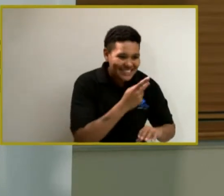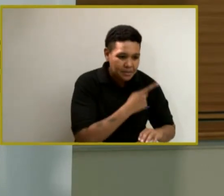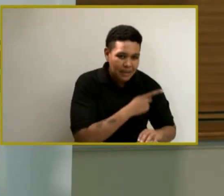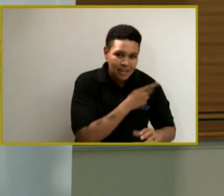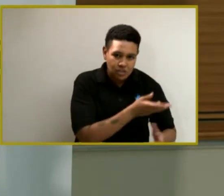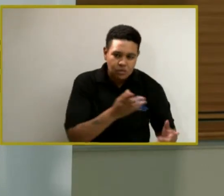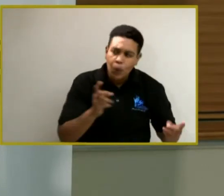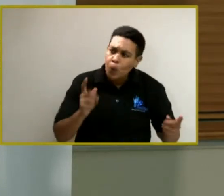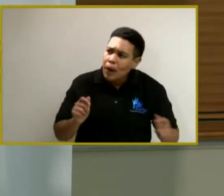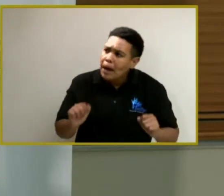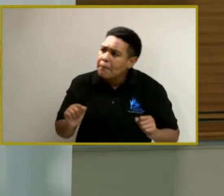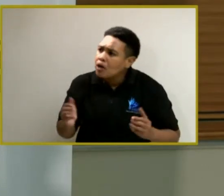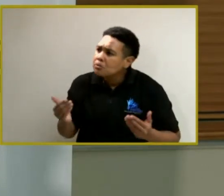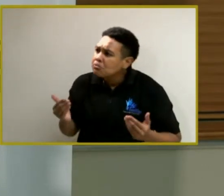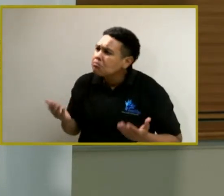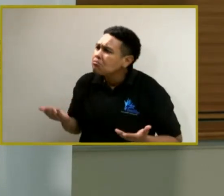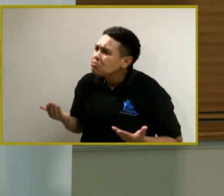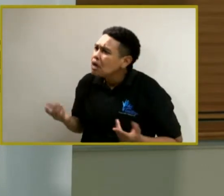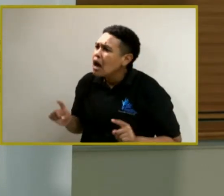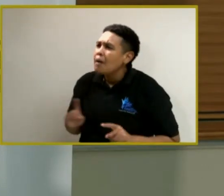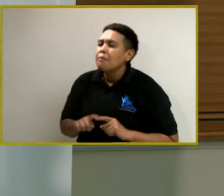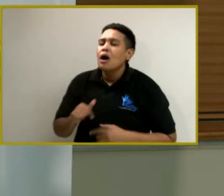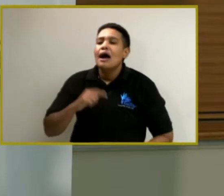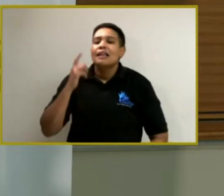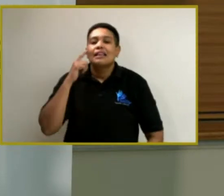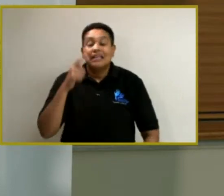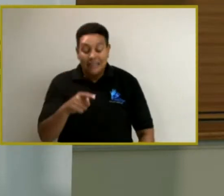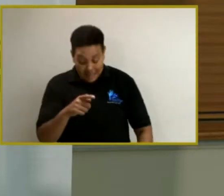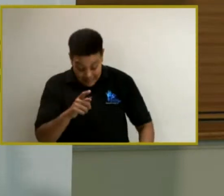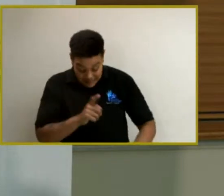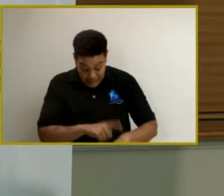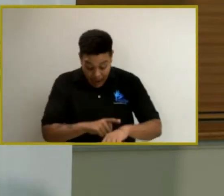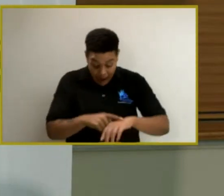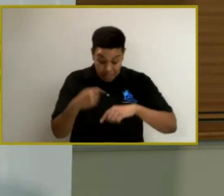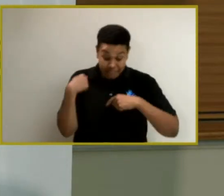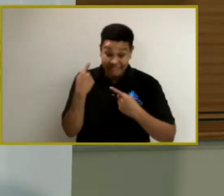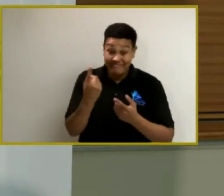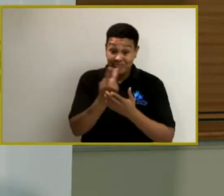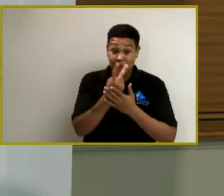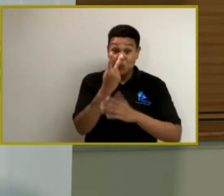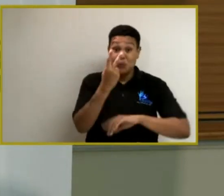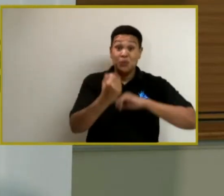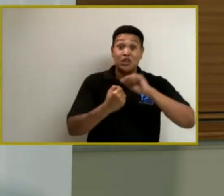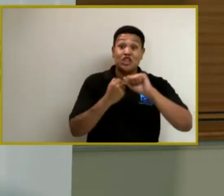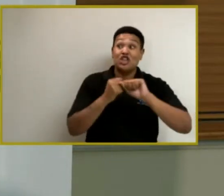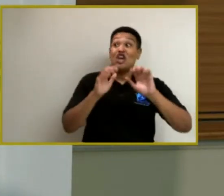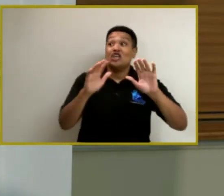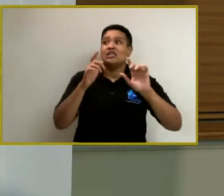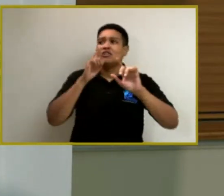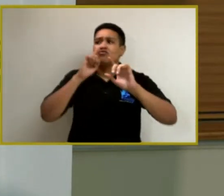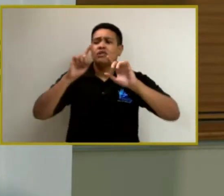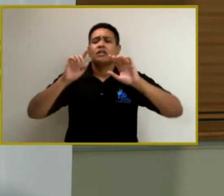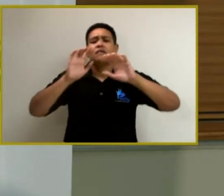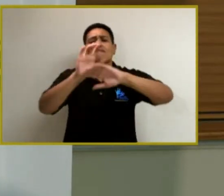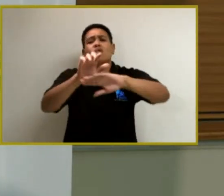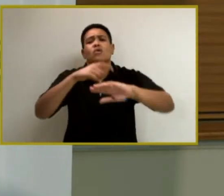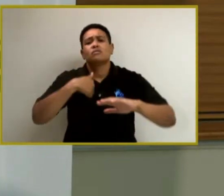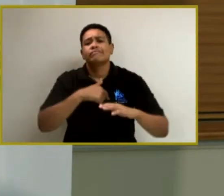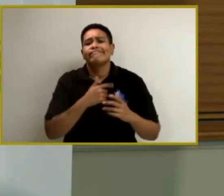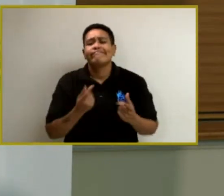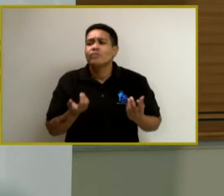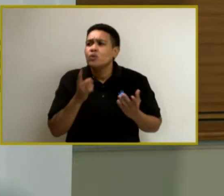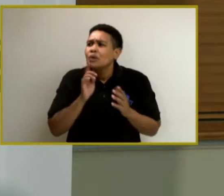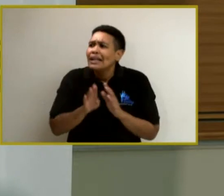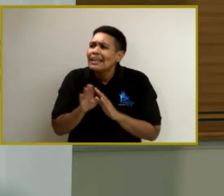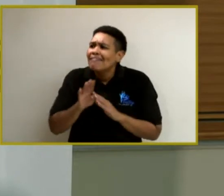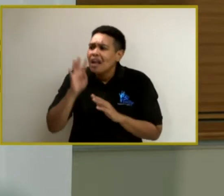patients as quick as possible. But I think that this period over the last 2 years have forced us into